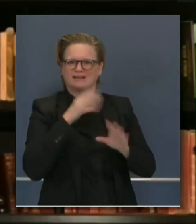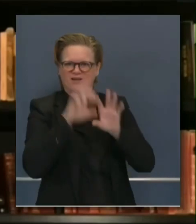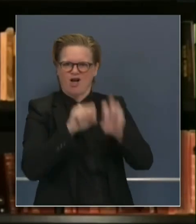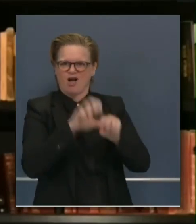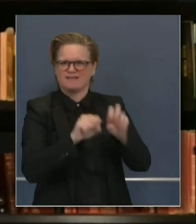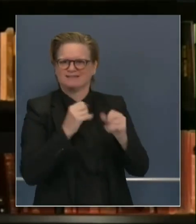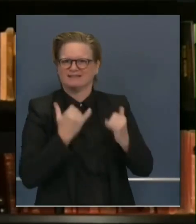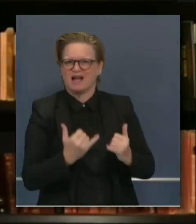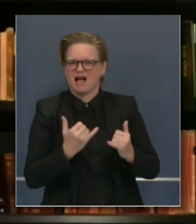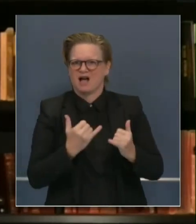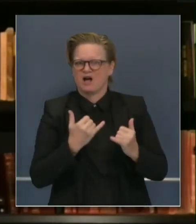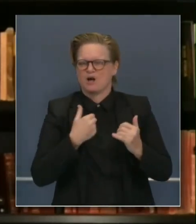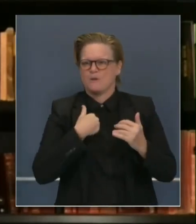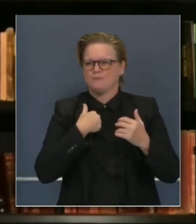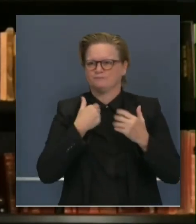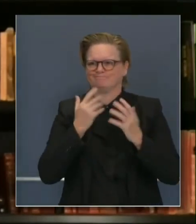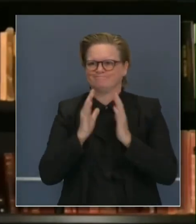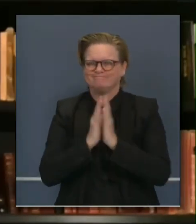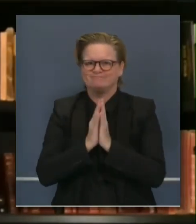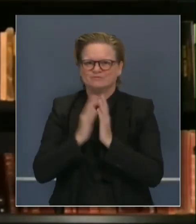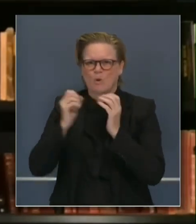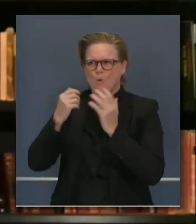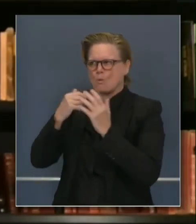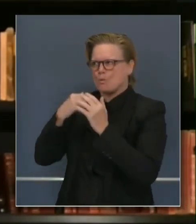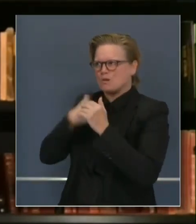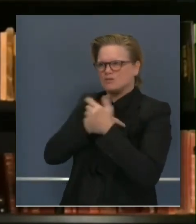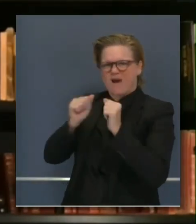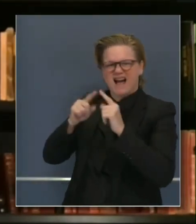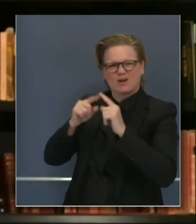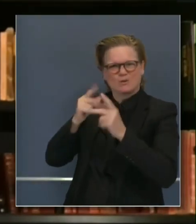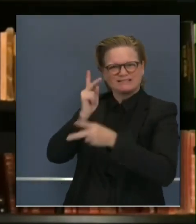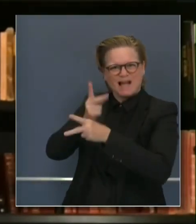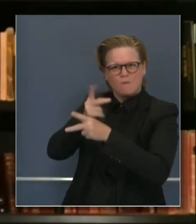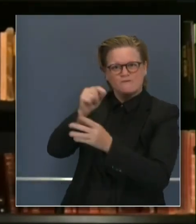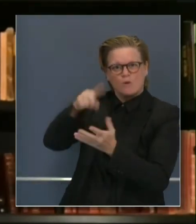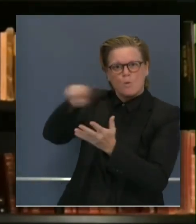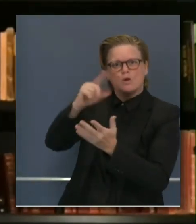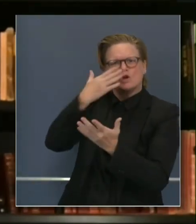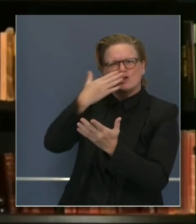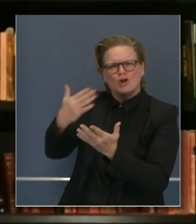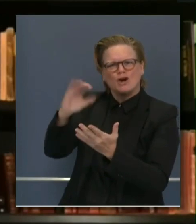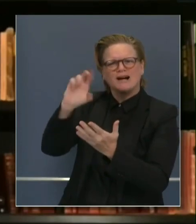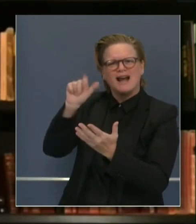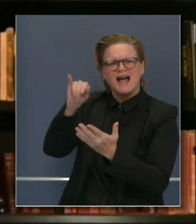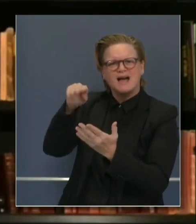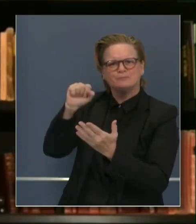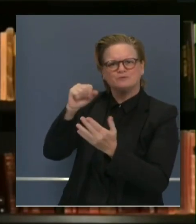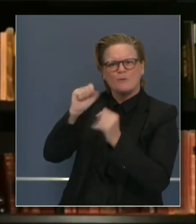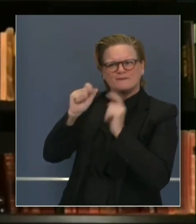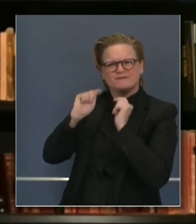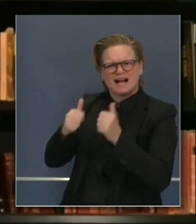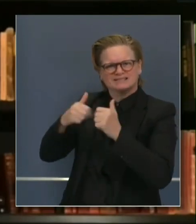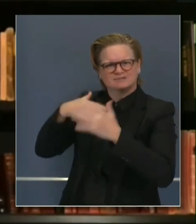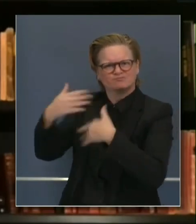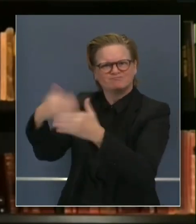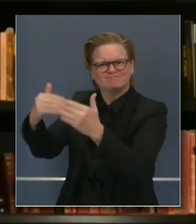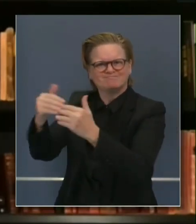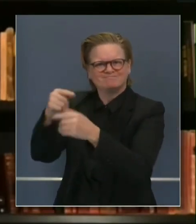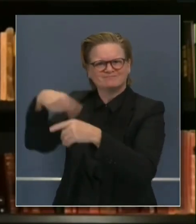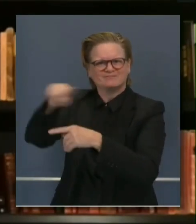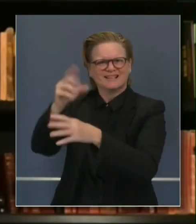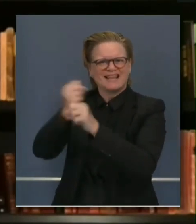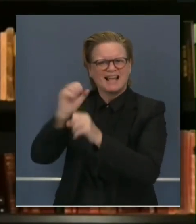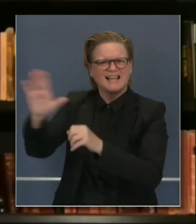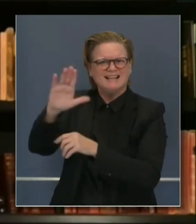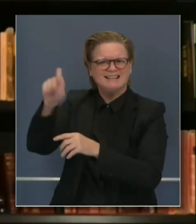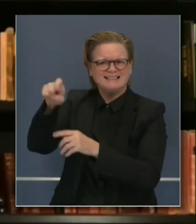want the veracity in terms of the distribution of those funds. As taxpayers, we should expect nothing less against the malfeasance